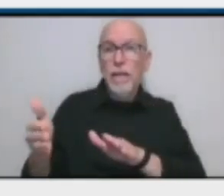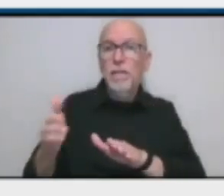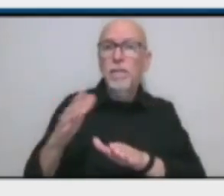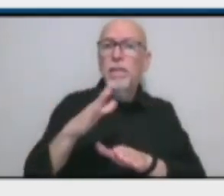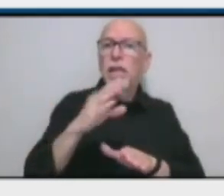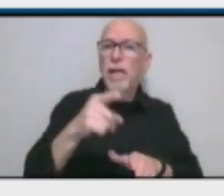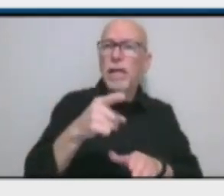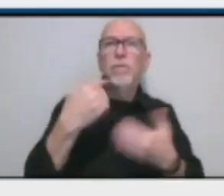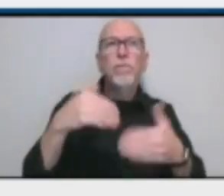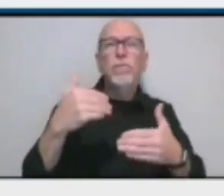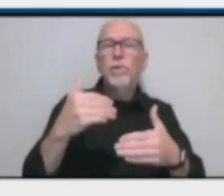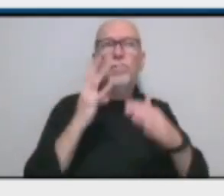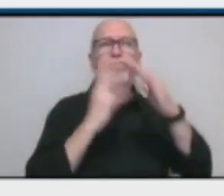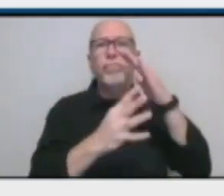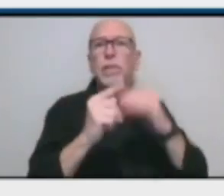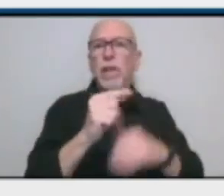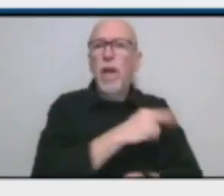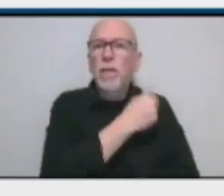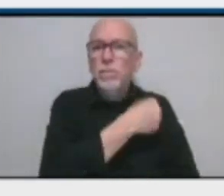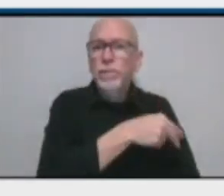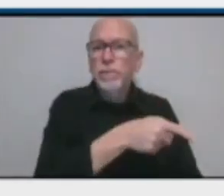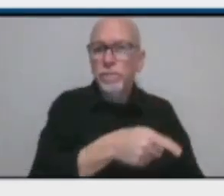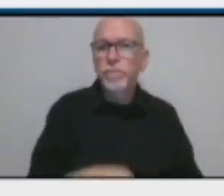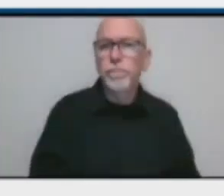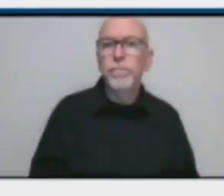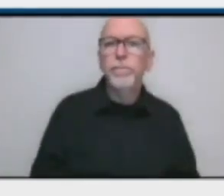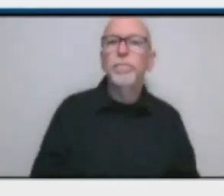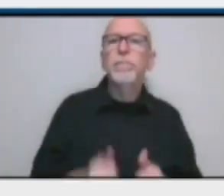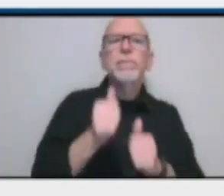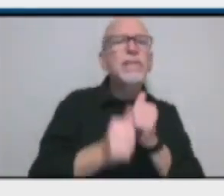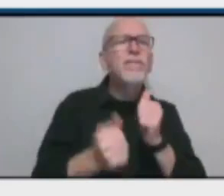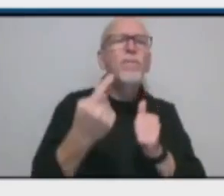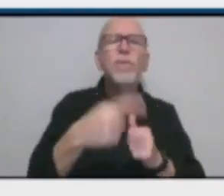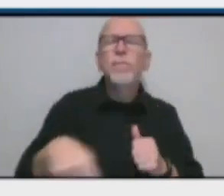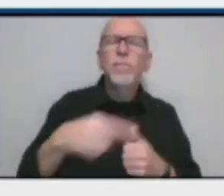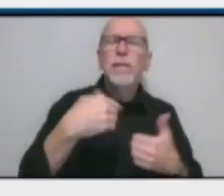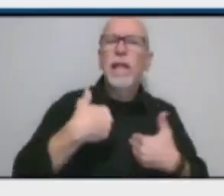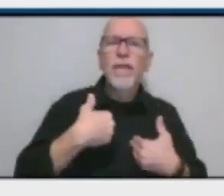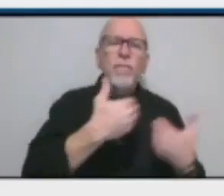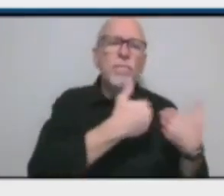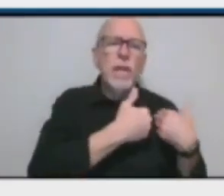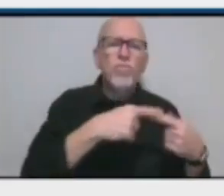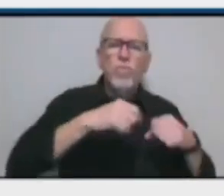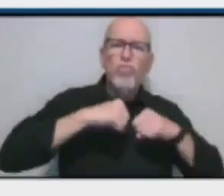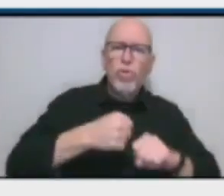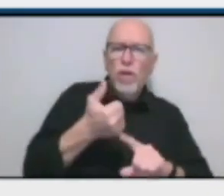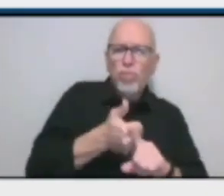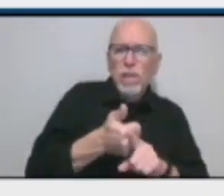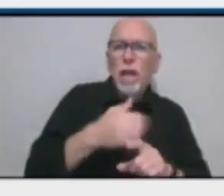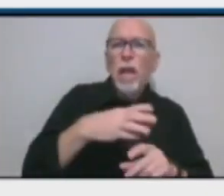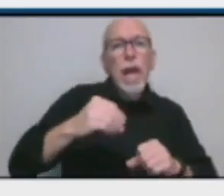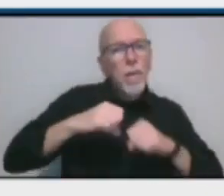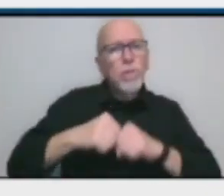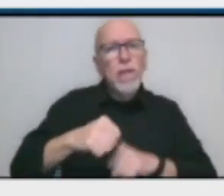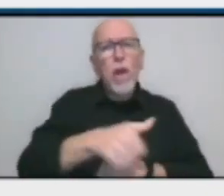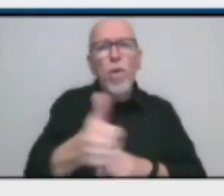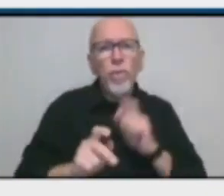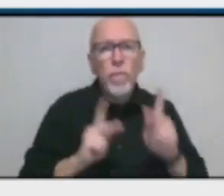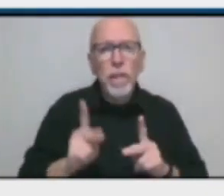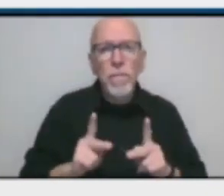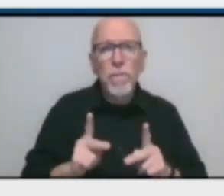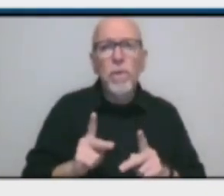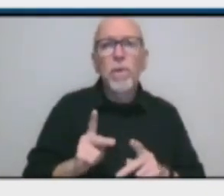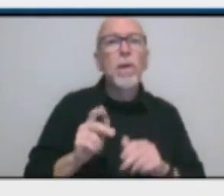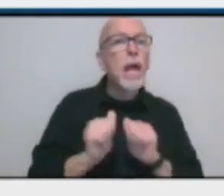our hospitals. Every Hoosier has the responsibility to protect themselves and everyone else in the community by practicing all